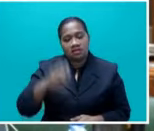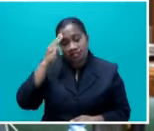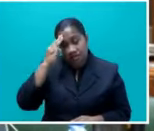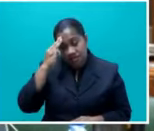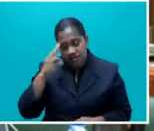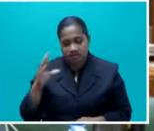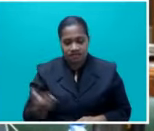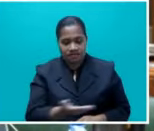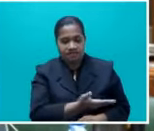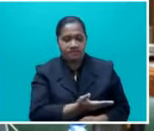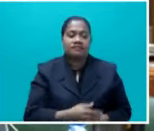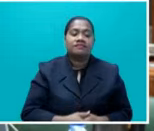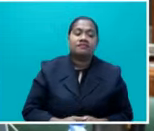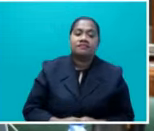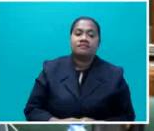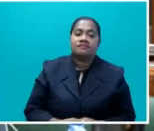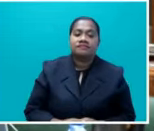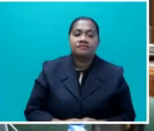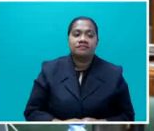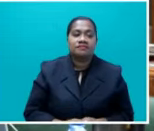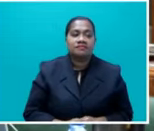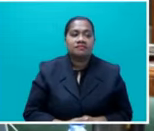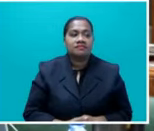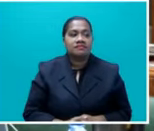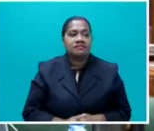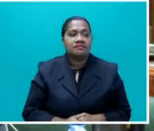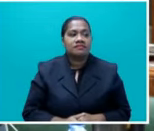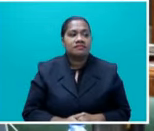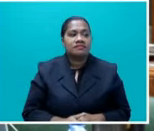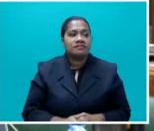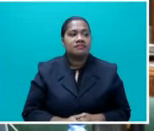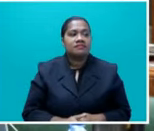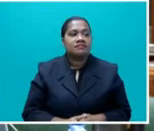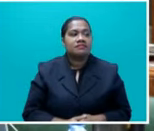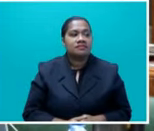on the other side of the House, Madam Speaker.